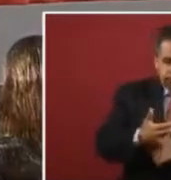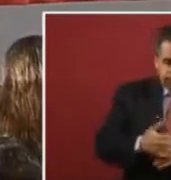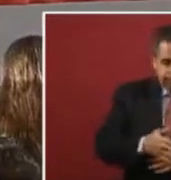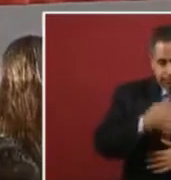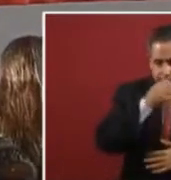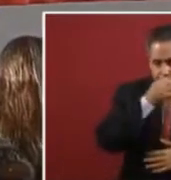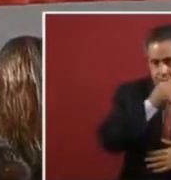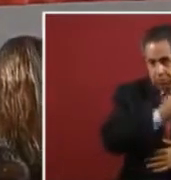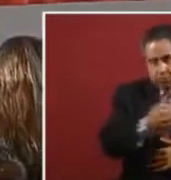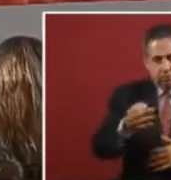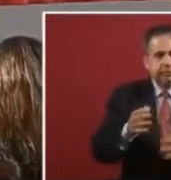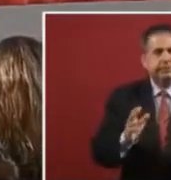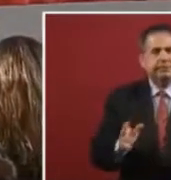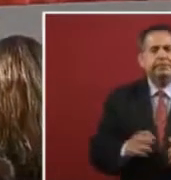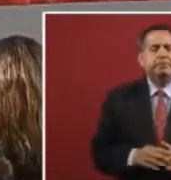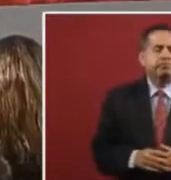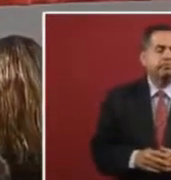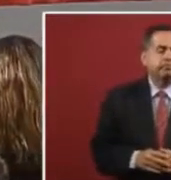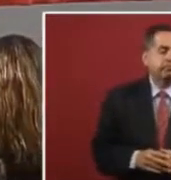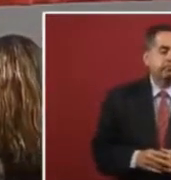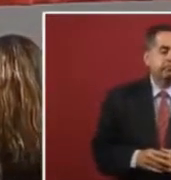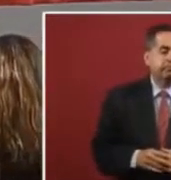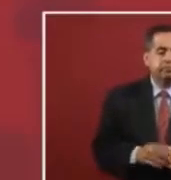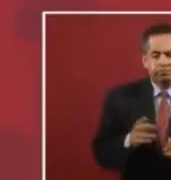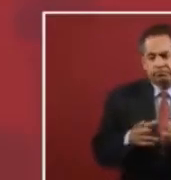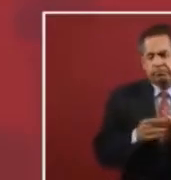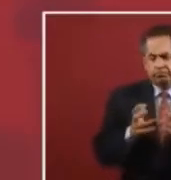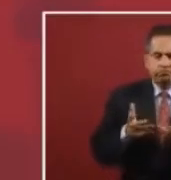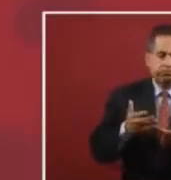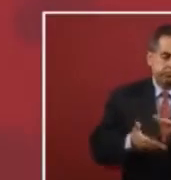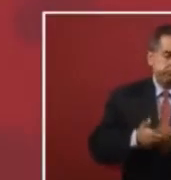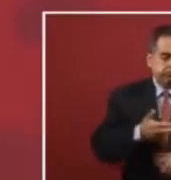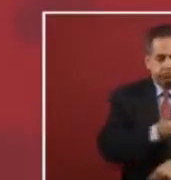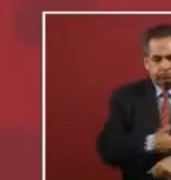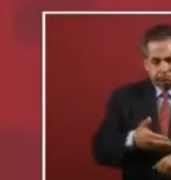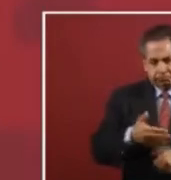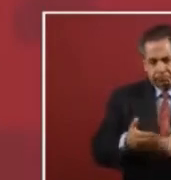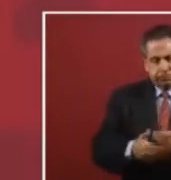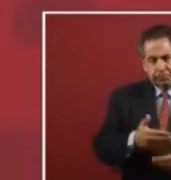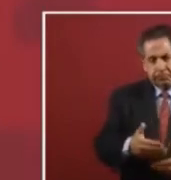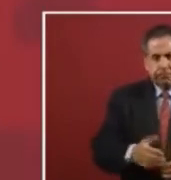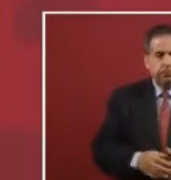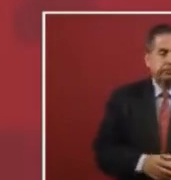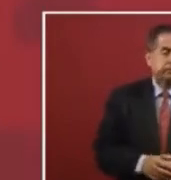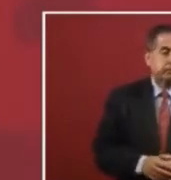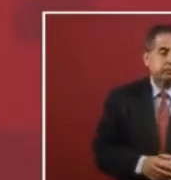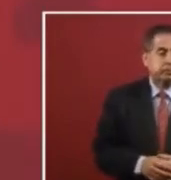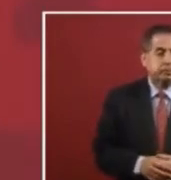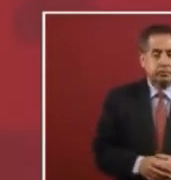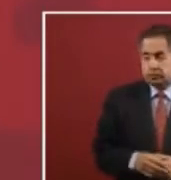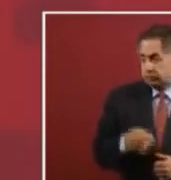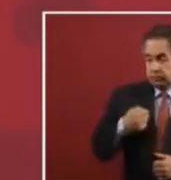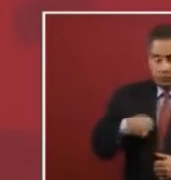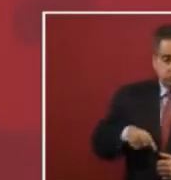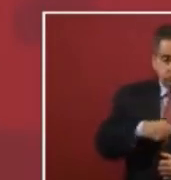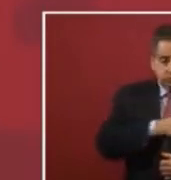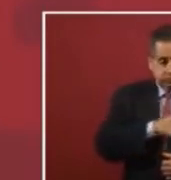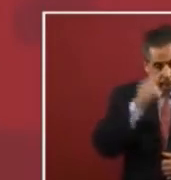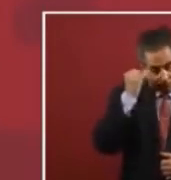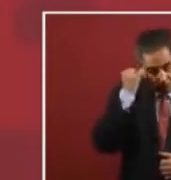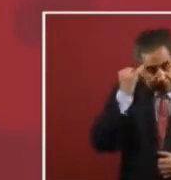the meeting with Honduras. And that's basically what we're doing. Nosotros and hemos the